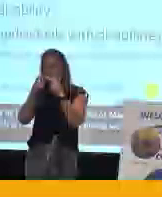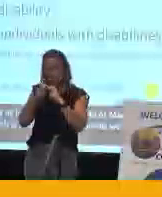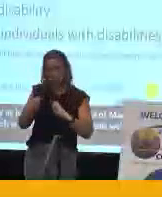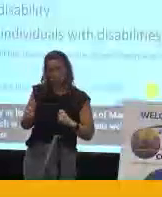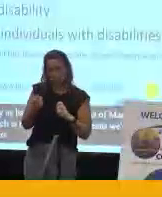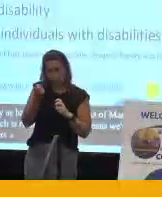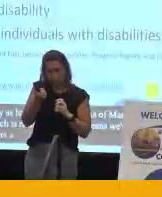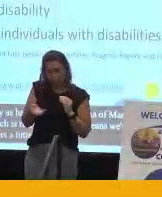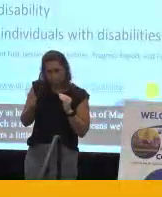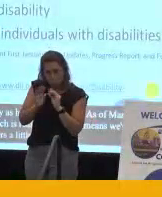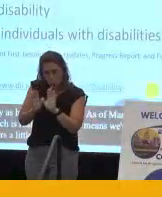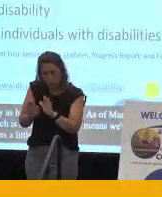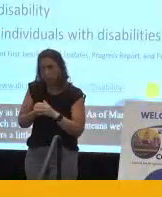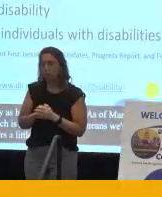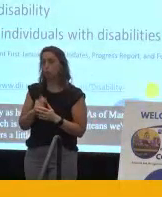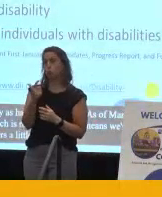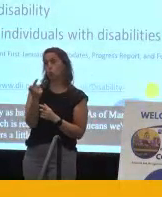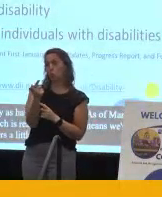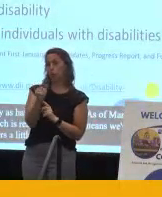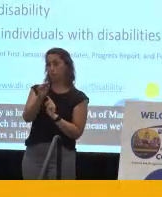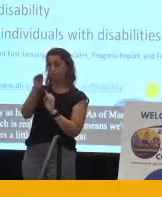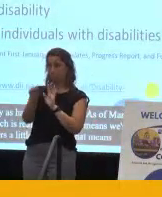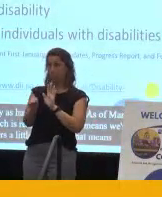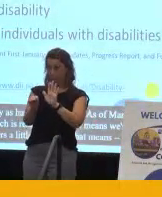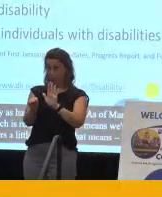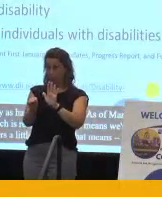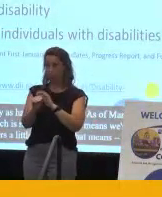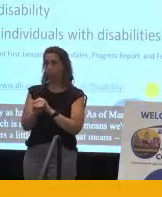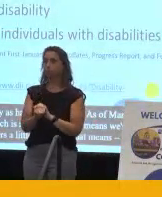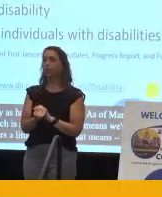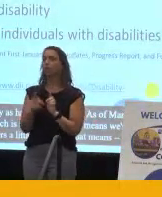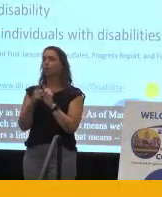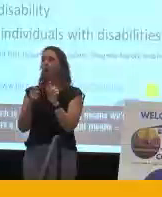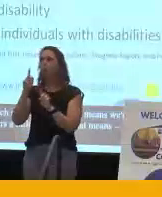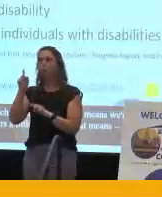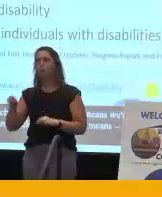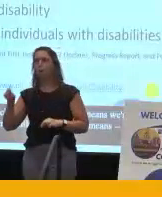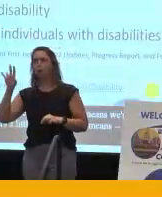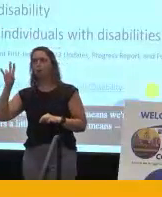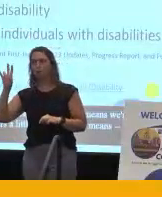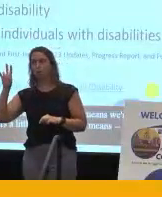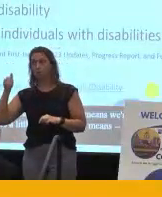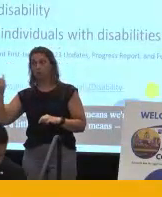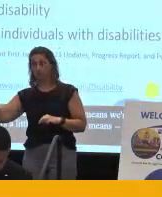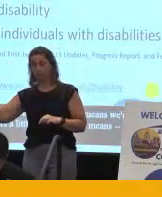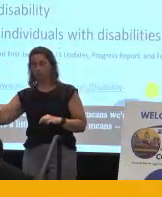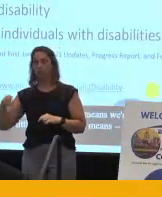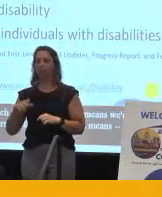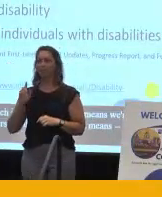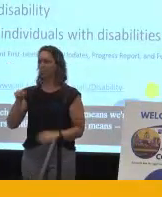means let's break that down. What's 21% of 1.7 million? That's